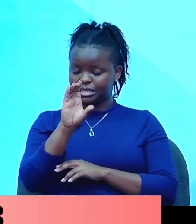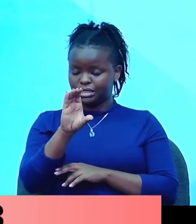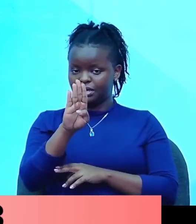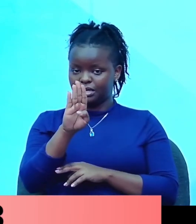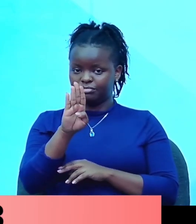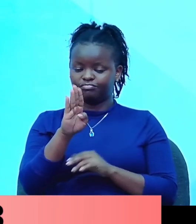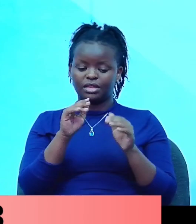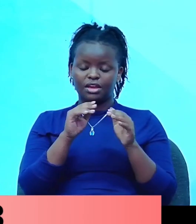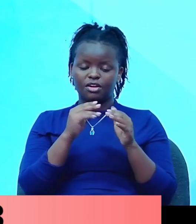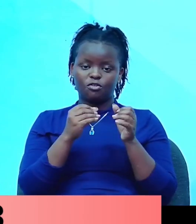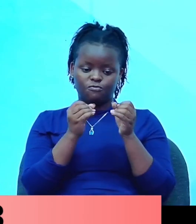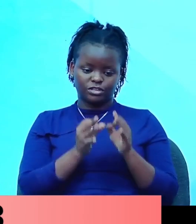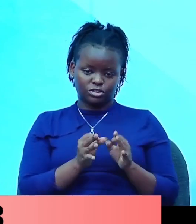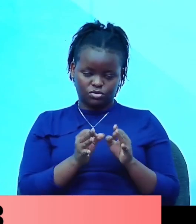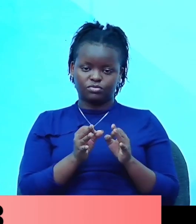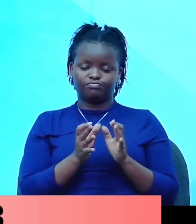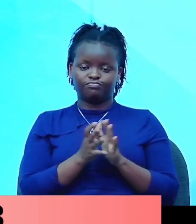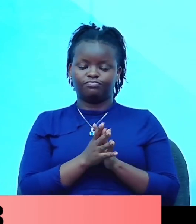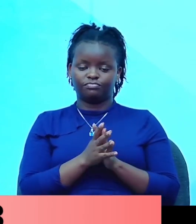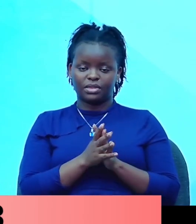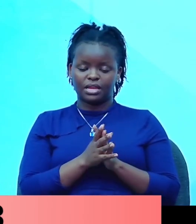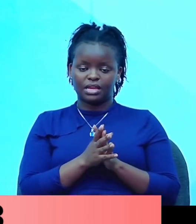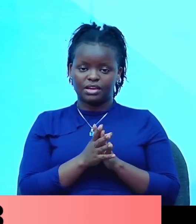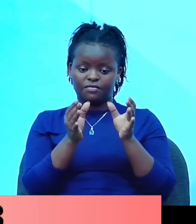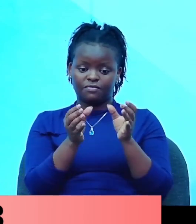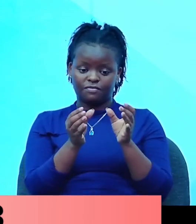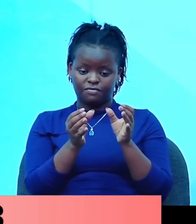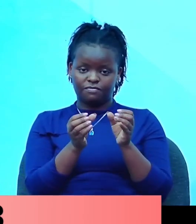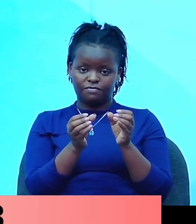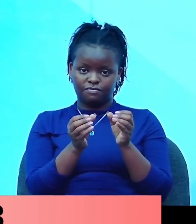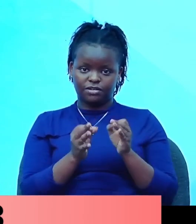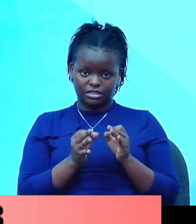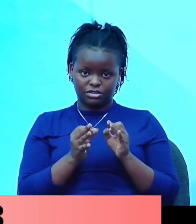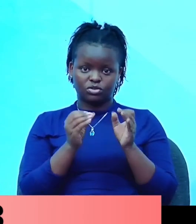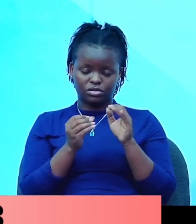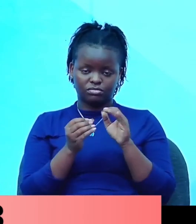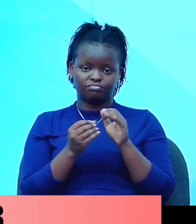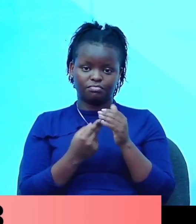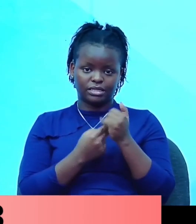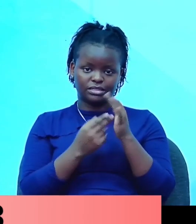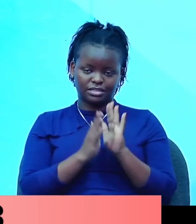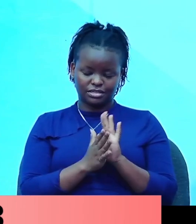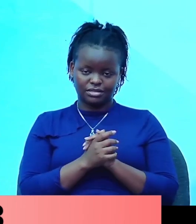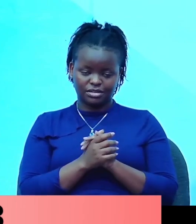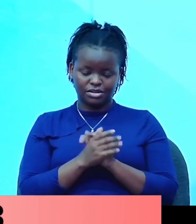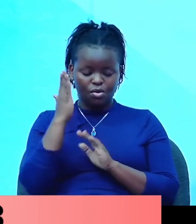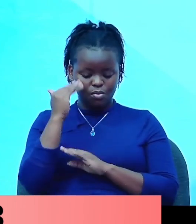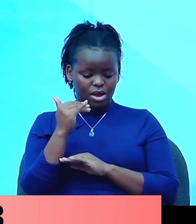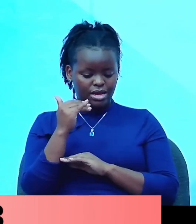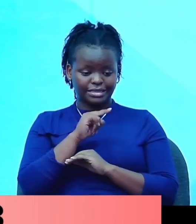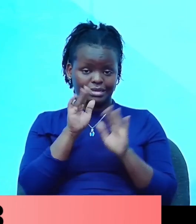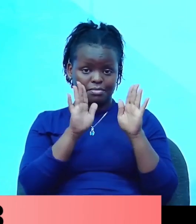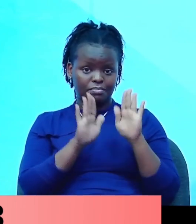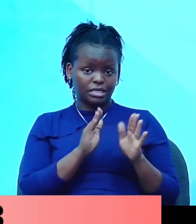partners for WRC Safari Rally 2026. Hopefully, tupatane huko. She has been shedding light on why this campaign is very important and why